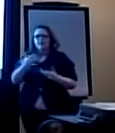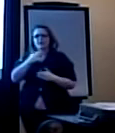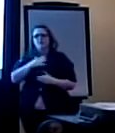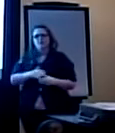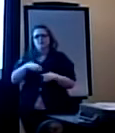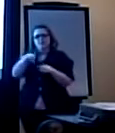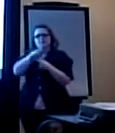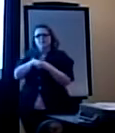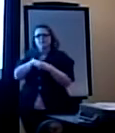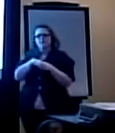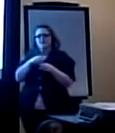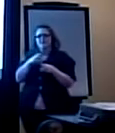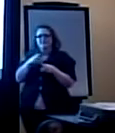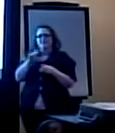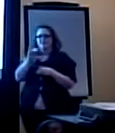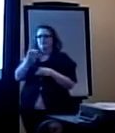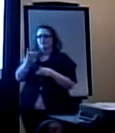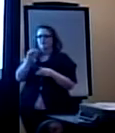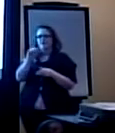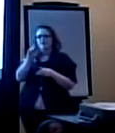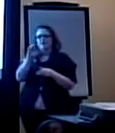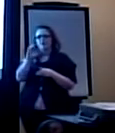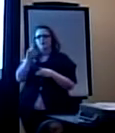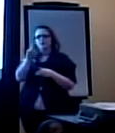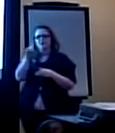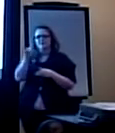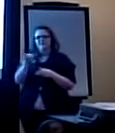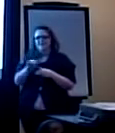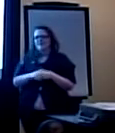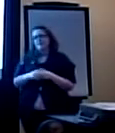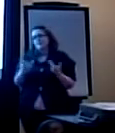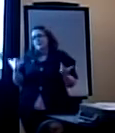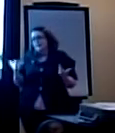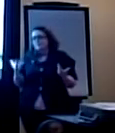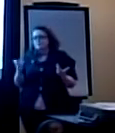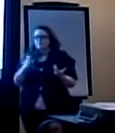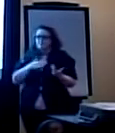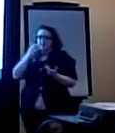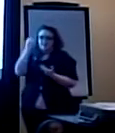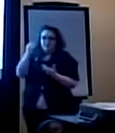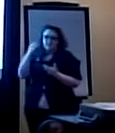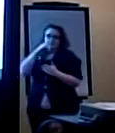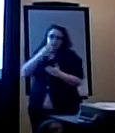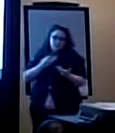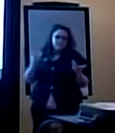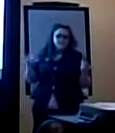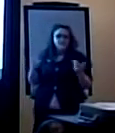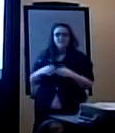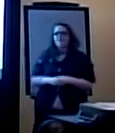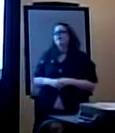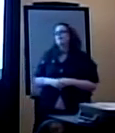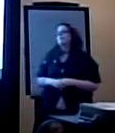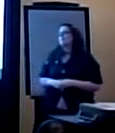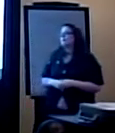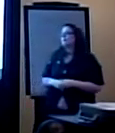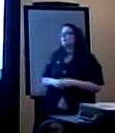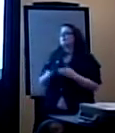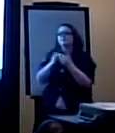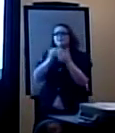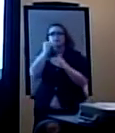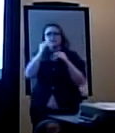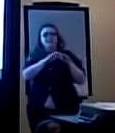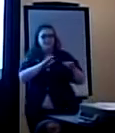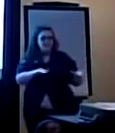of my suggestions. But what we found is we really got involved with the whole scenario. And it's the same thing that happens whether you have children,